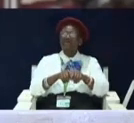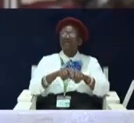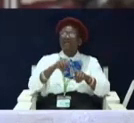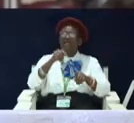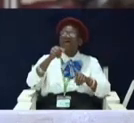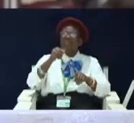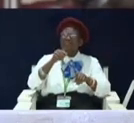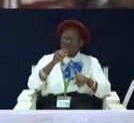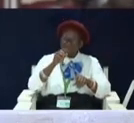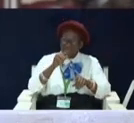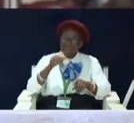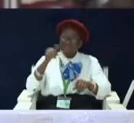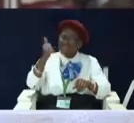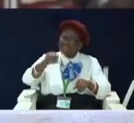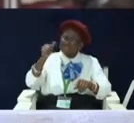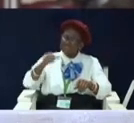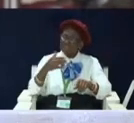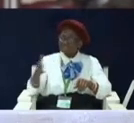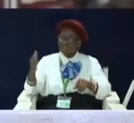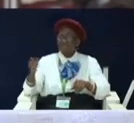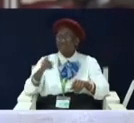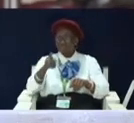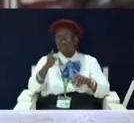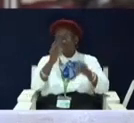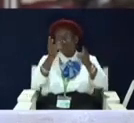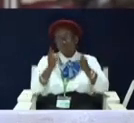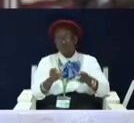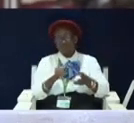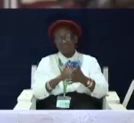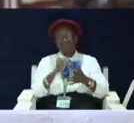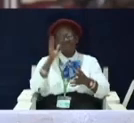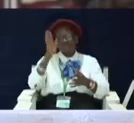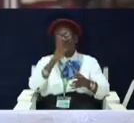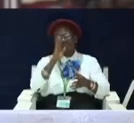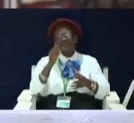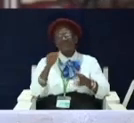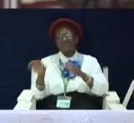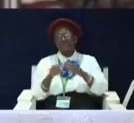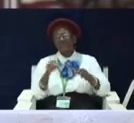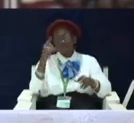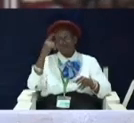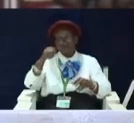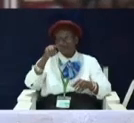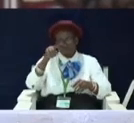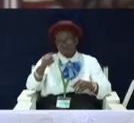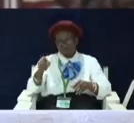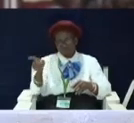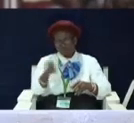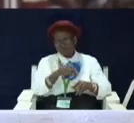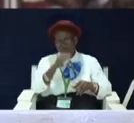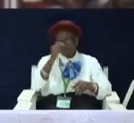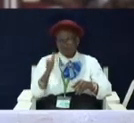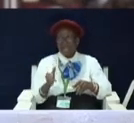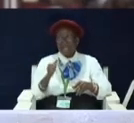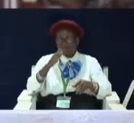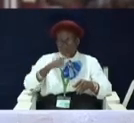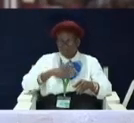ko ti e ba bere laye yi, it will be done for you by my Father in heaven. Baba mi ti nbe lorun yo se